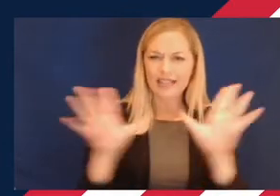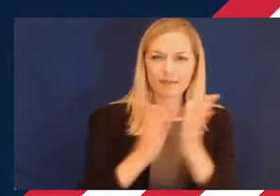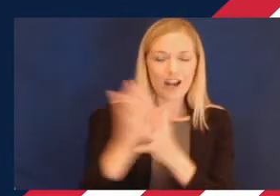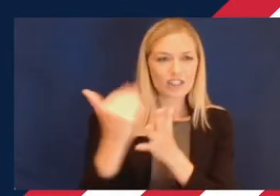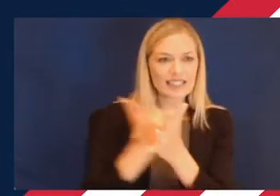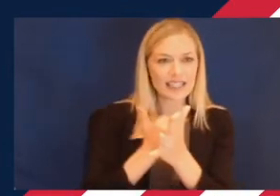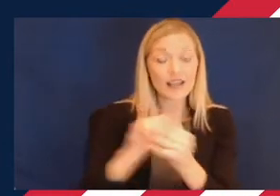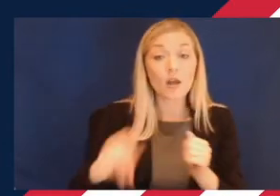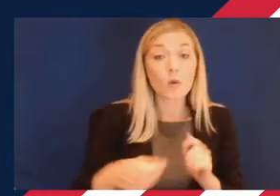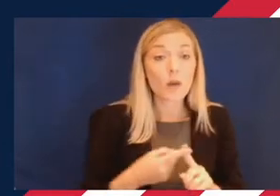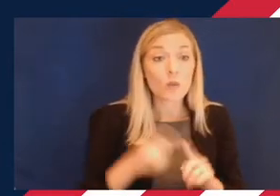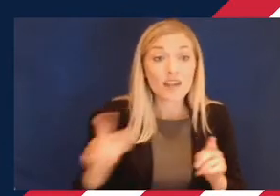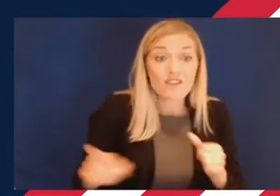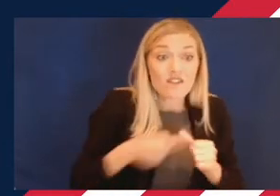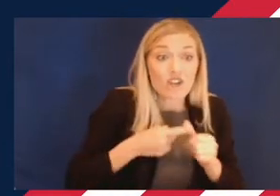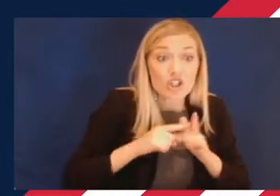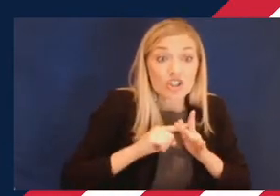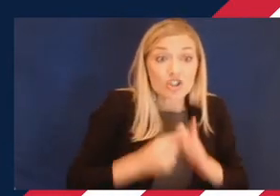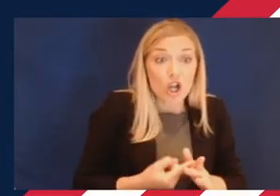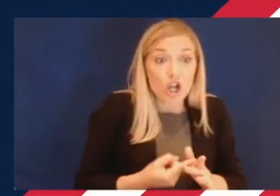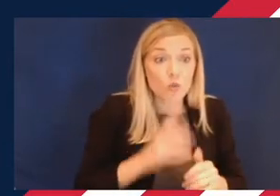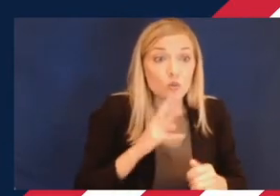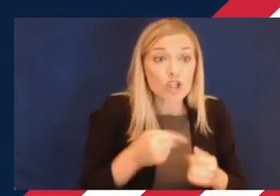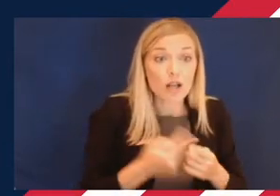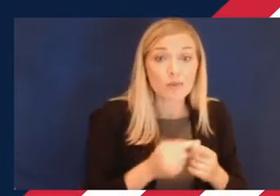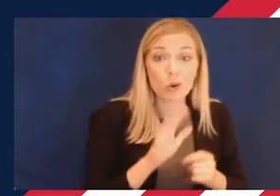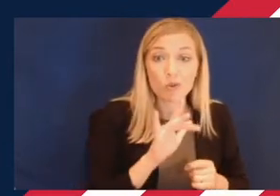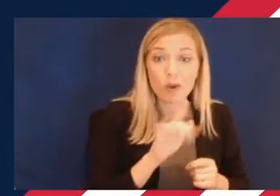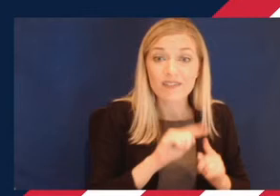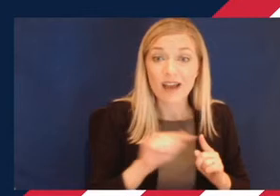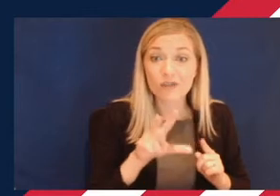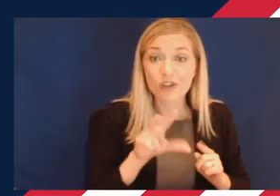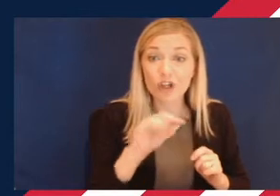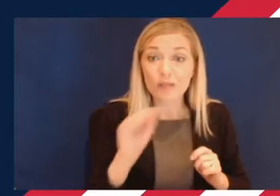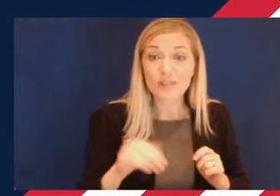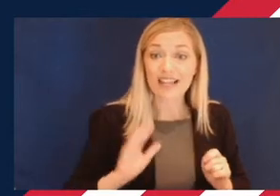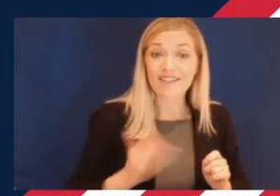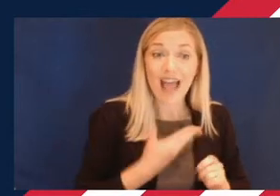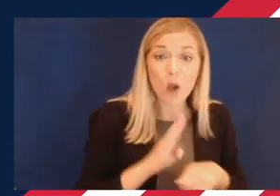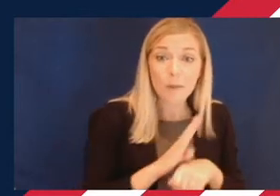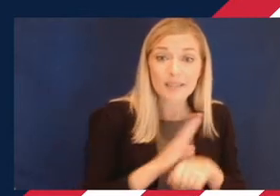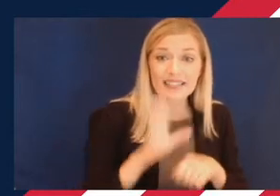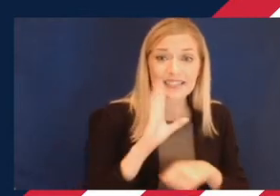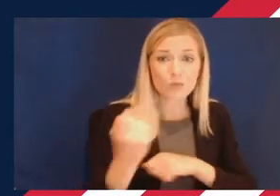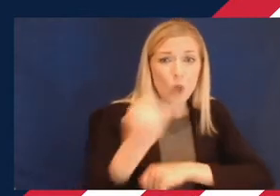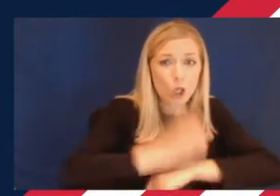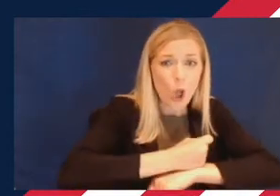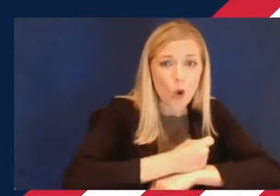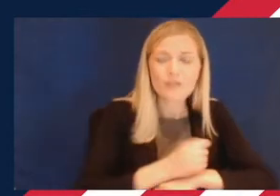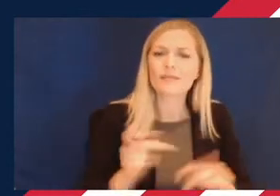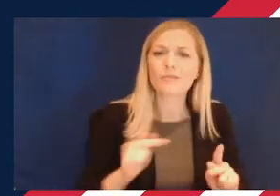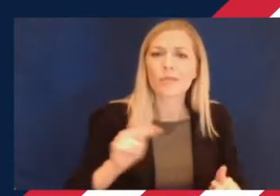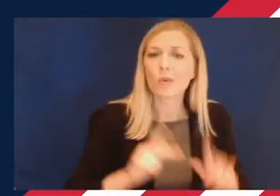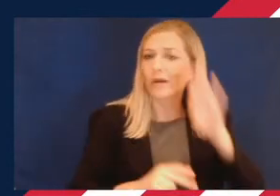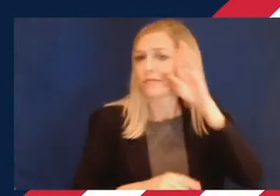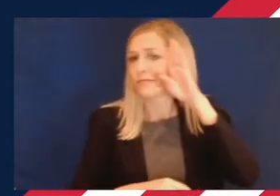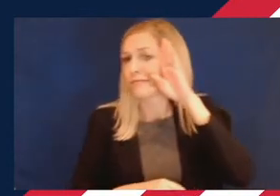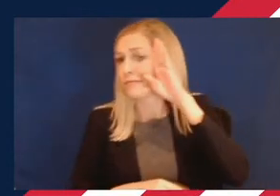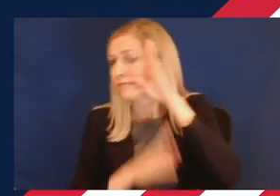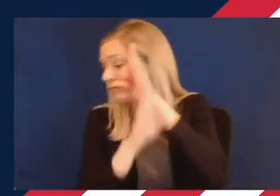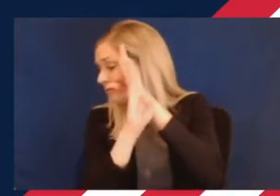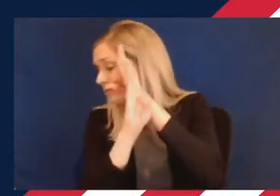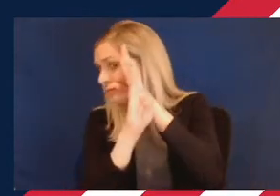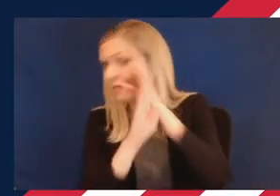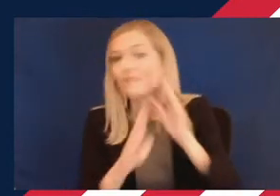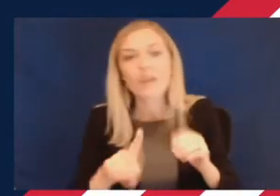to 40% of our businesses were going to close, nobody really understood what wanted to hear. Once Bloomberg said